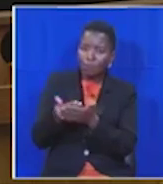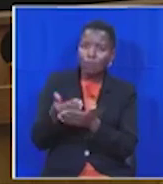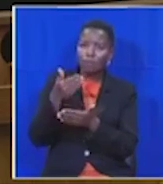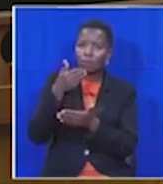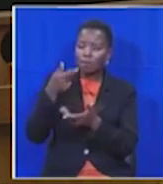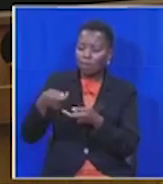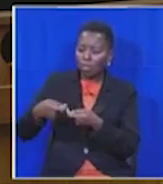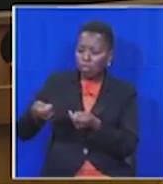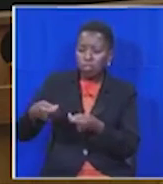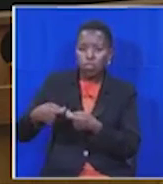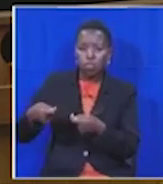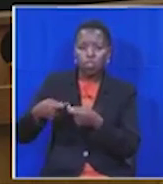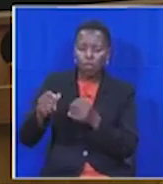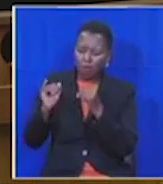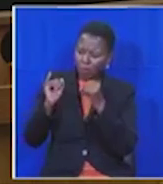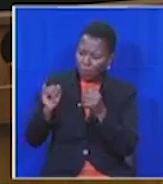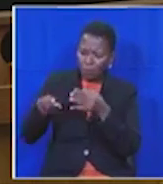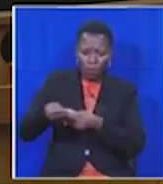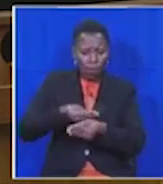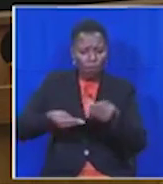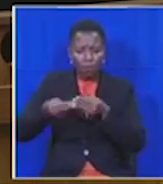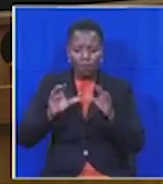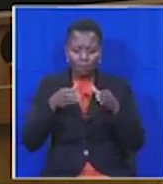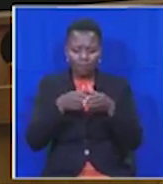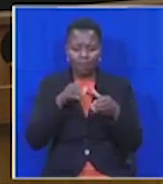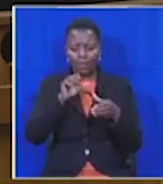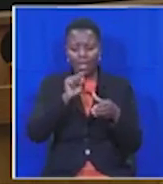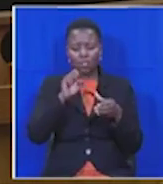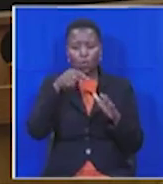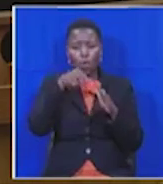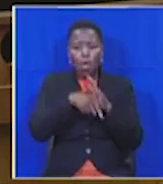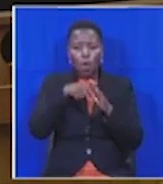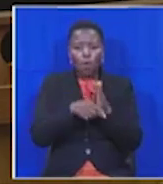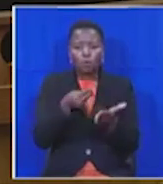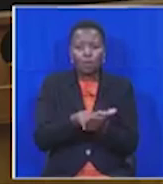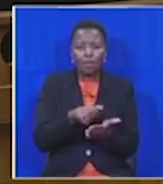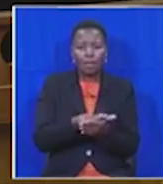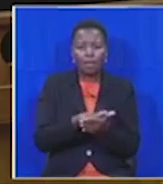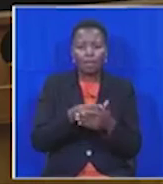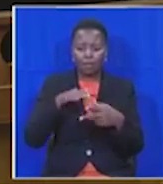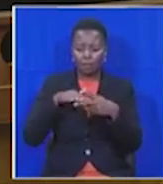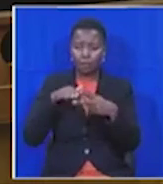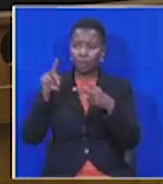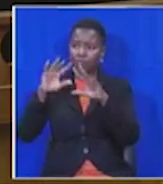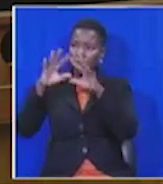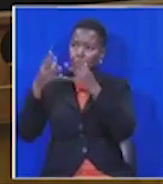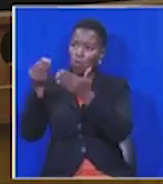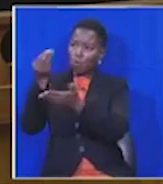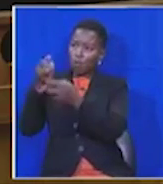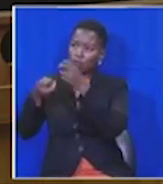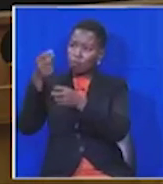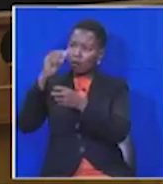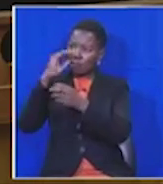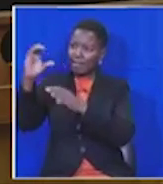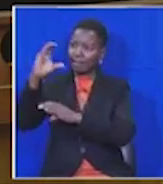expensive, corrupt, loss-making state enterprises. That is on you. It is not the global economy that has frightened off investment